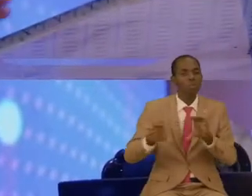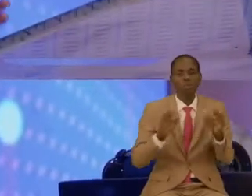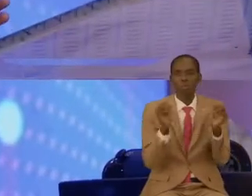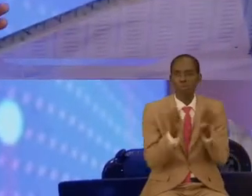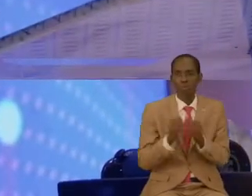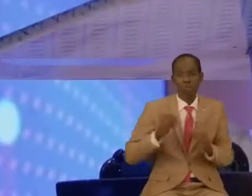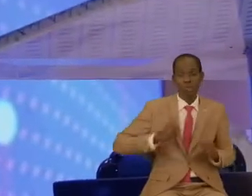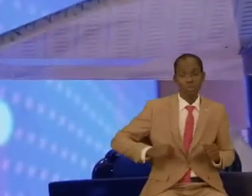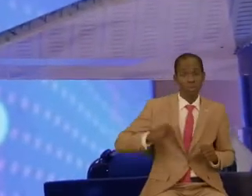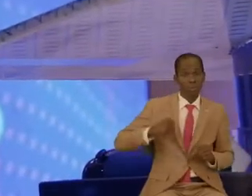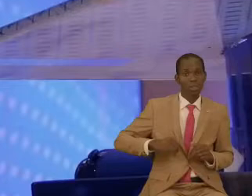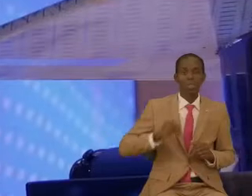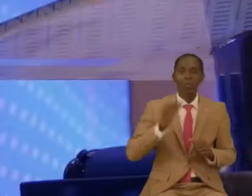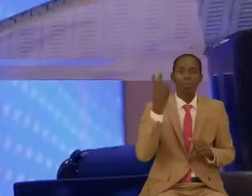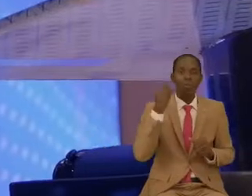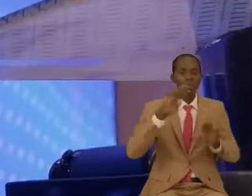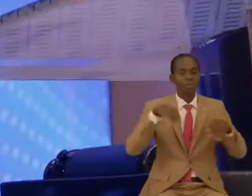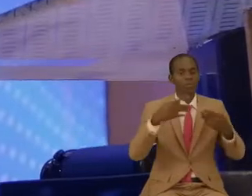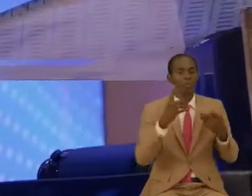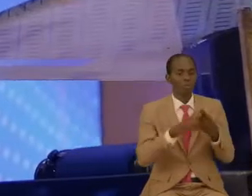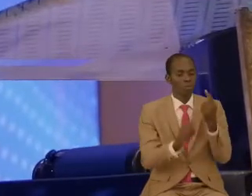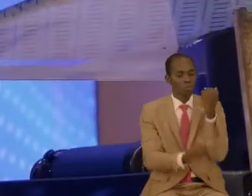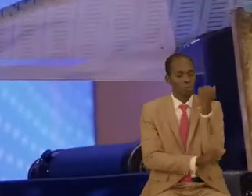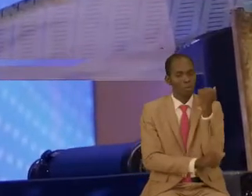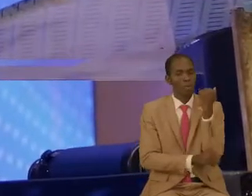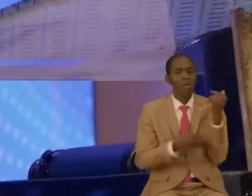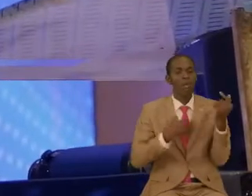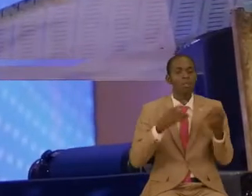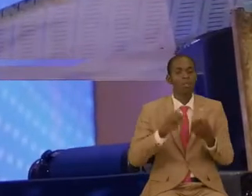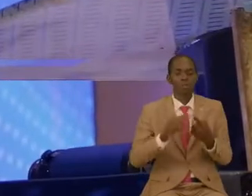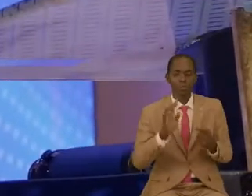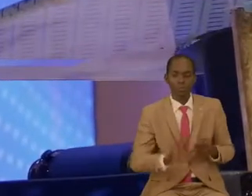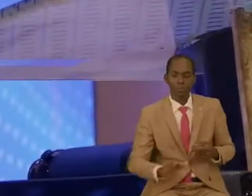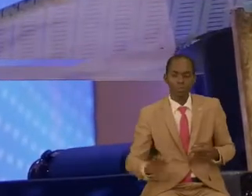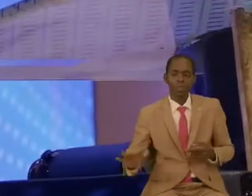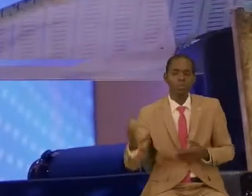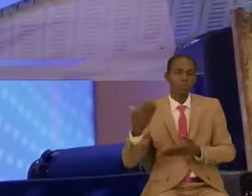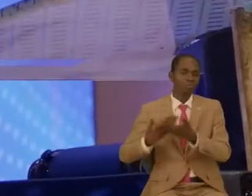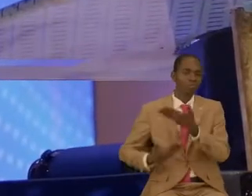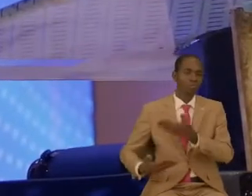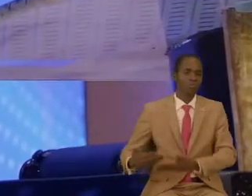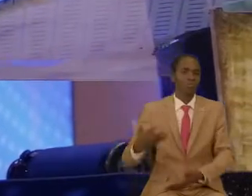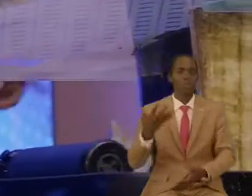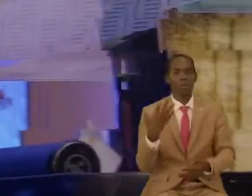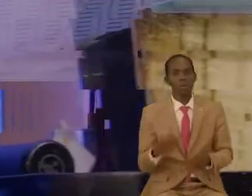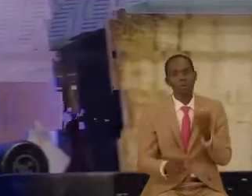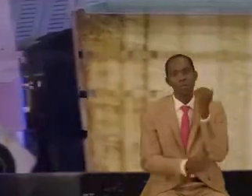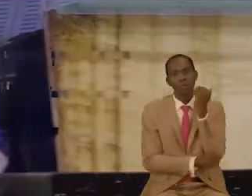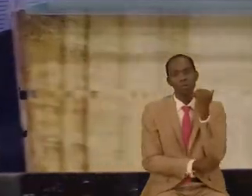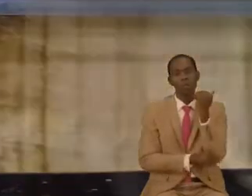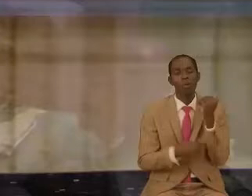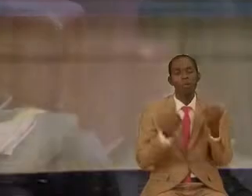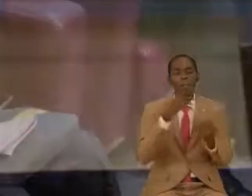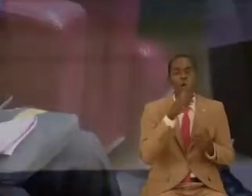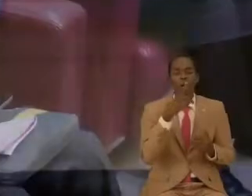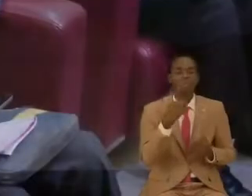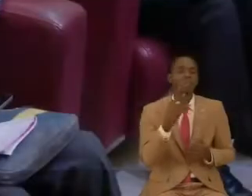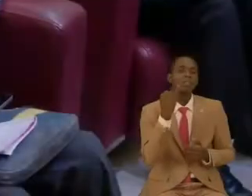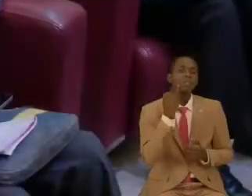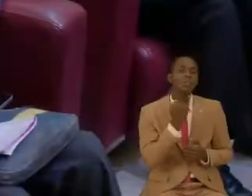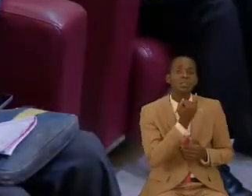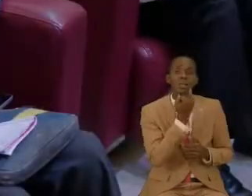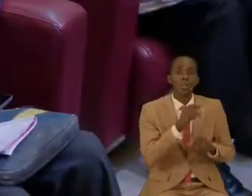to Abraham and the descendants of Abraham, the Israelites. But the Judaizers said,